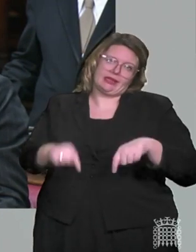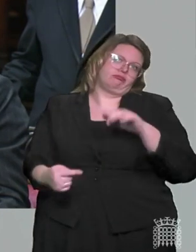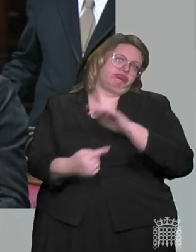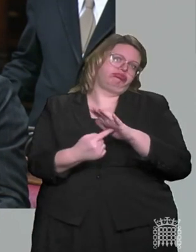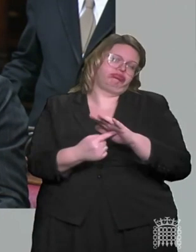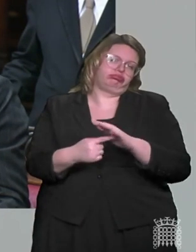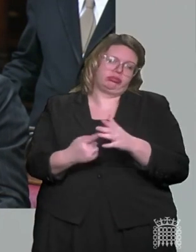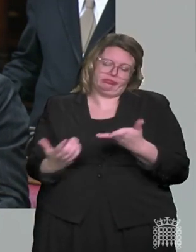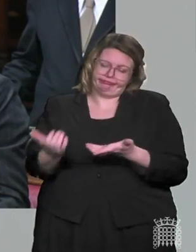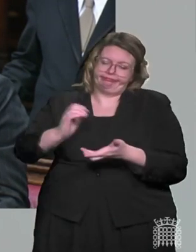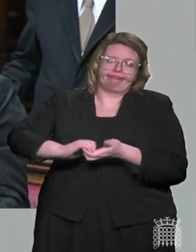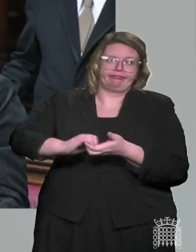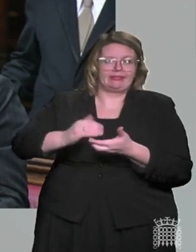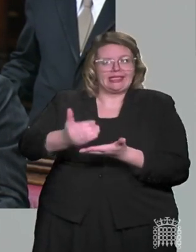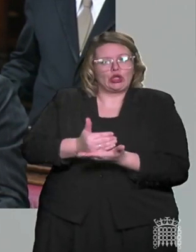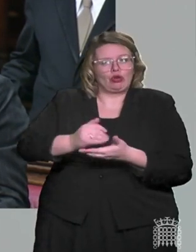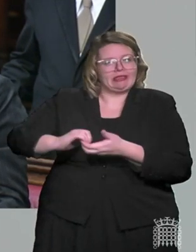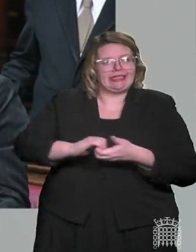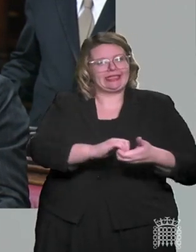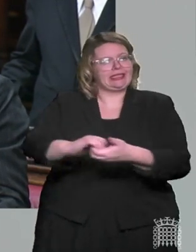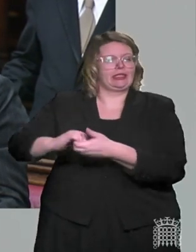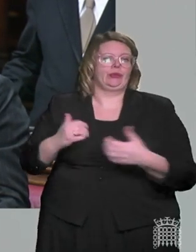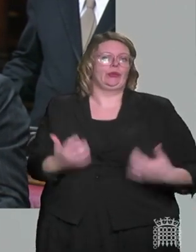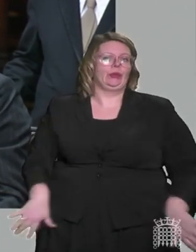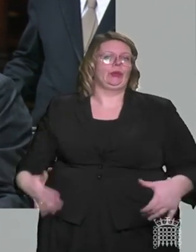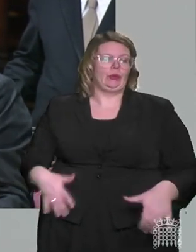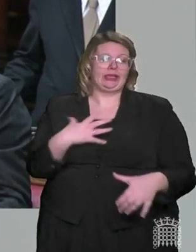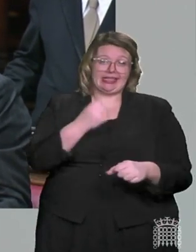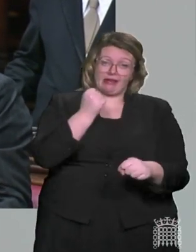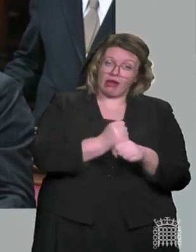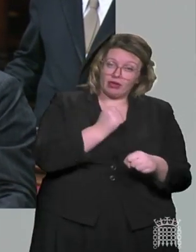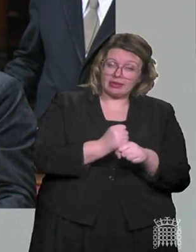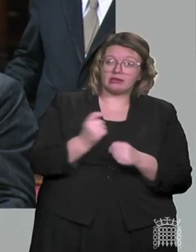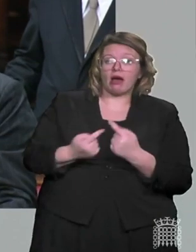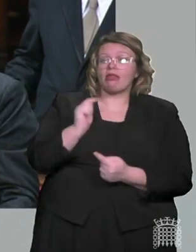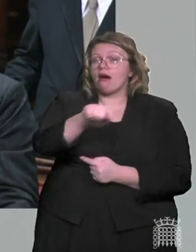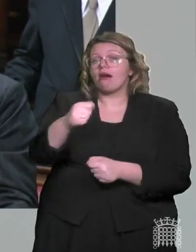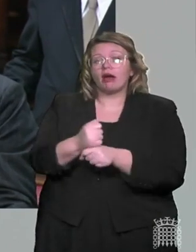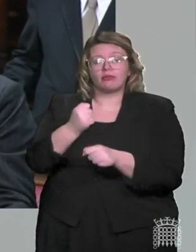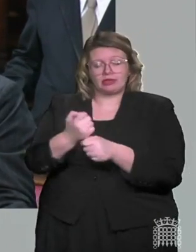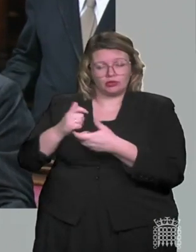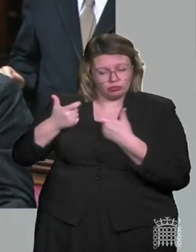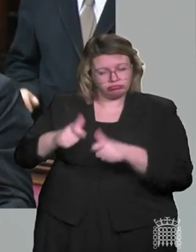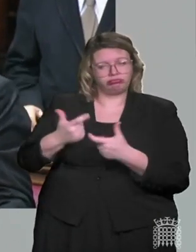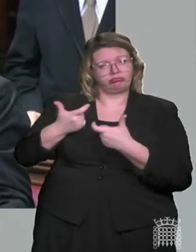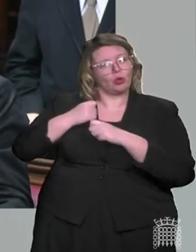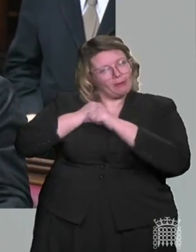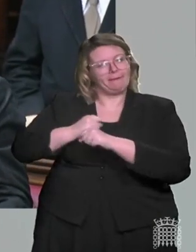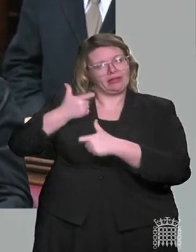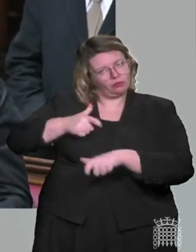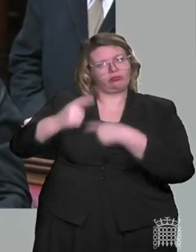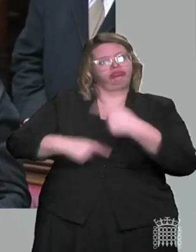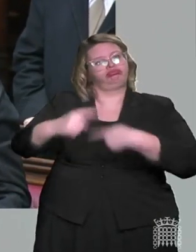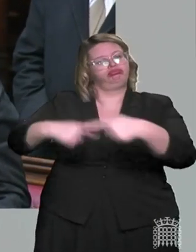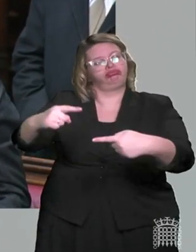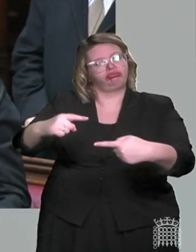partnership that requires a sustained commitment from multiple governments over years, indeed decades. So,